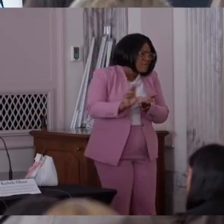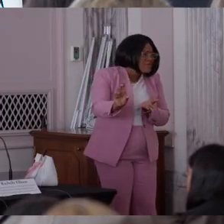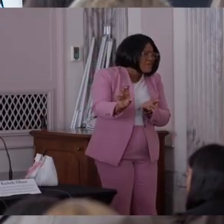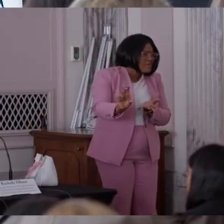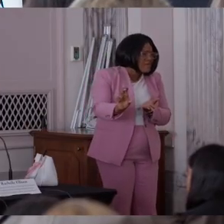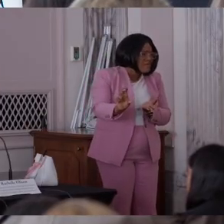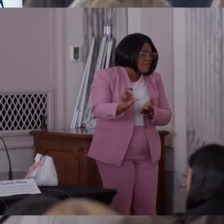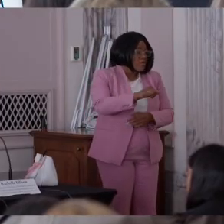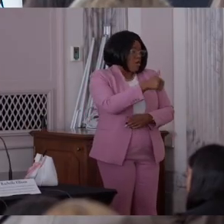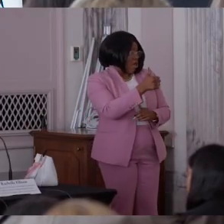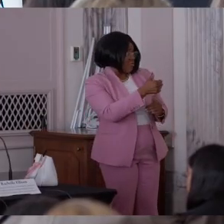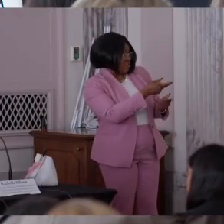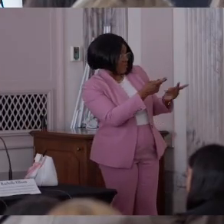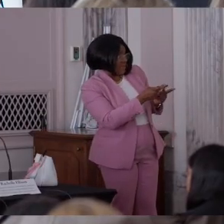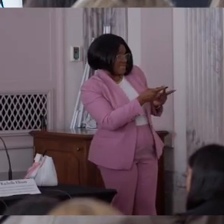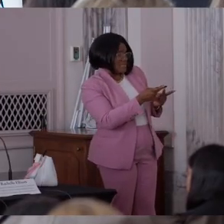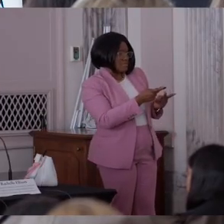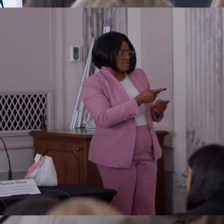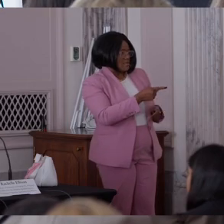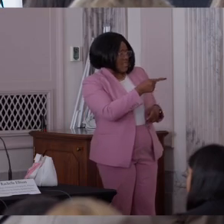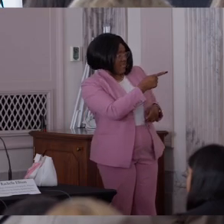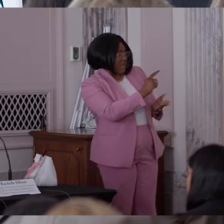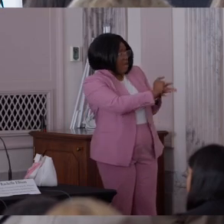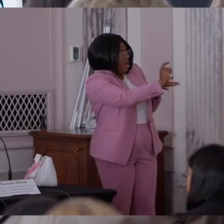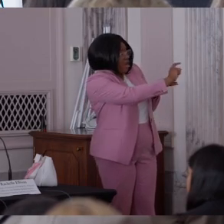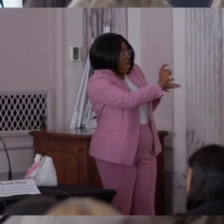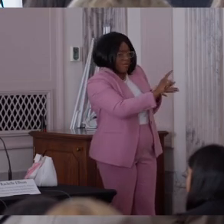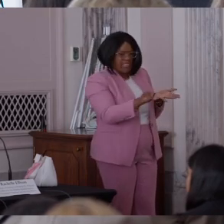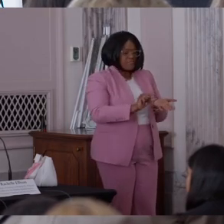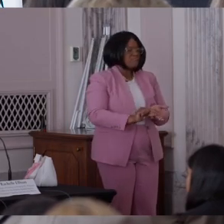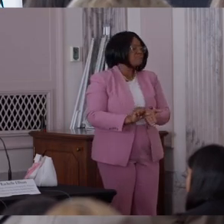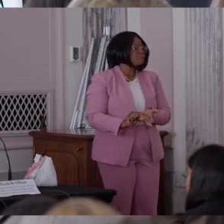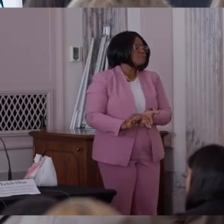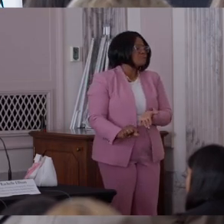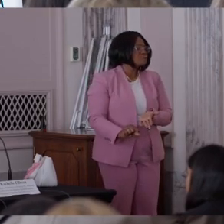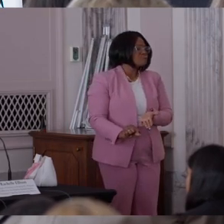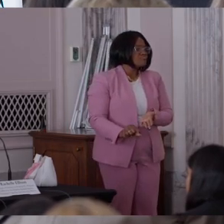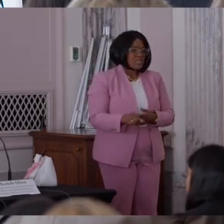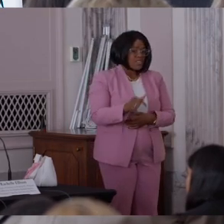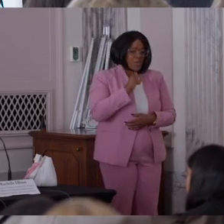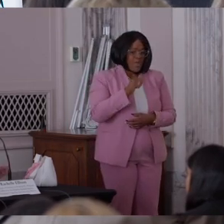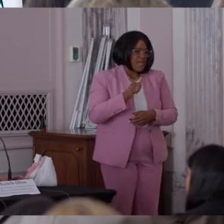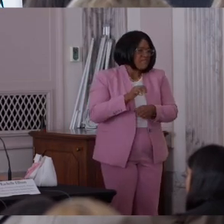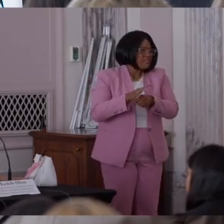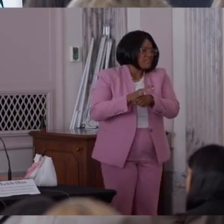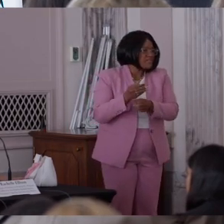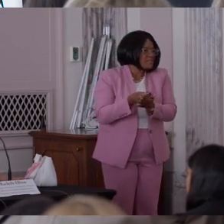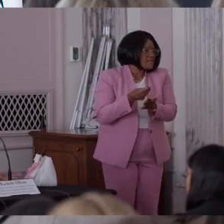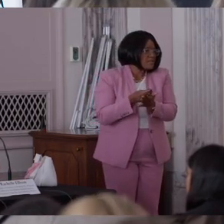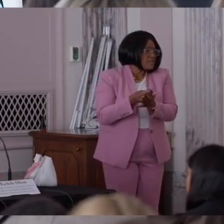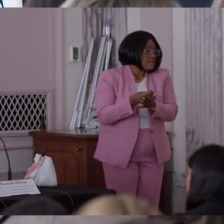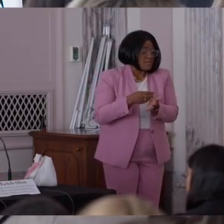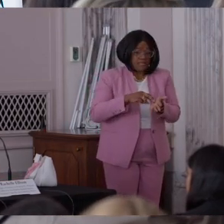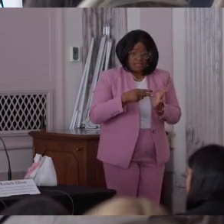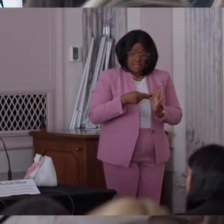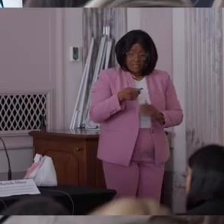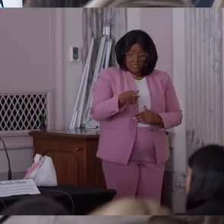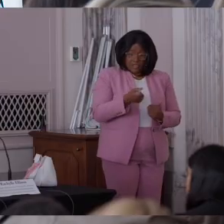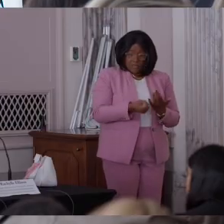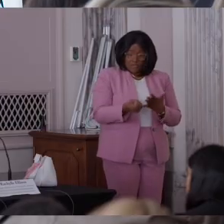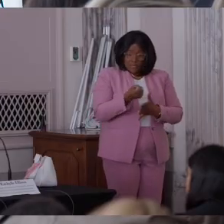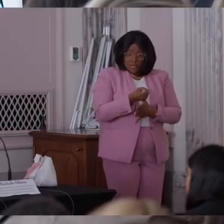places in our communities, they're underfunded. They are, when they are primarily Medicaid funded, they are